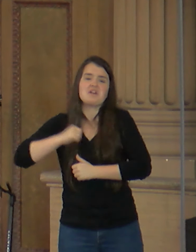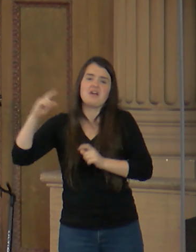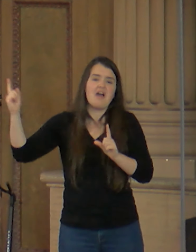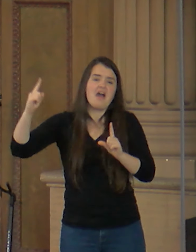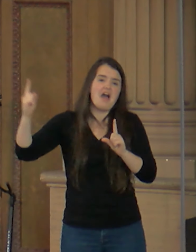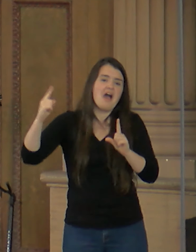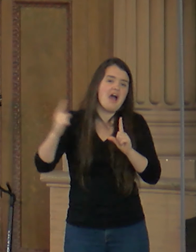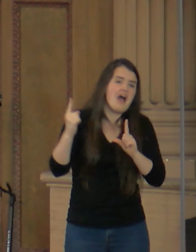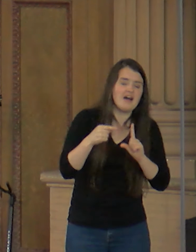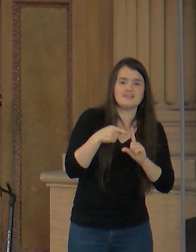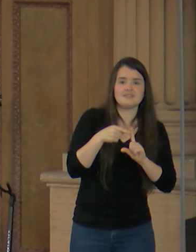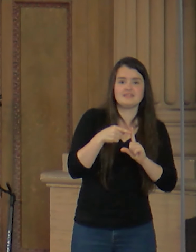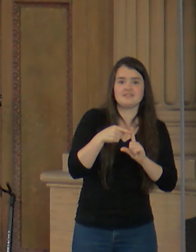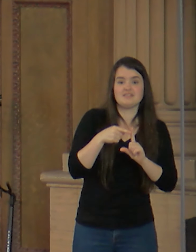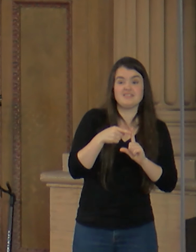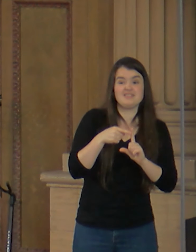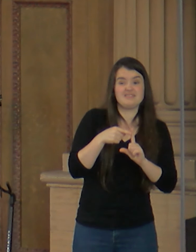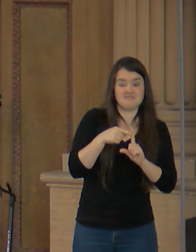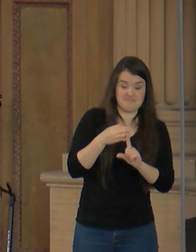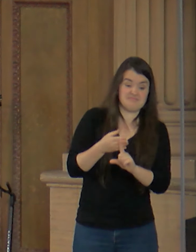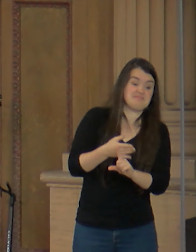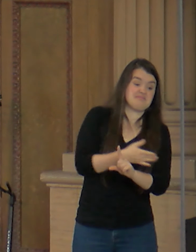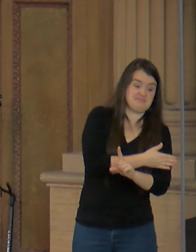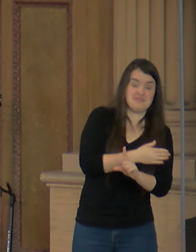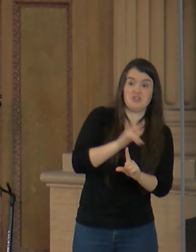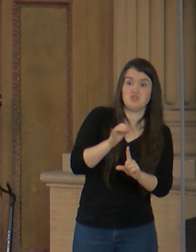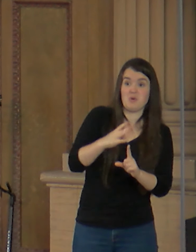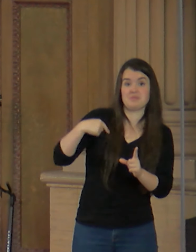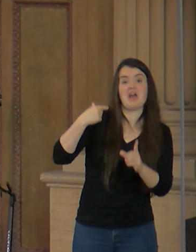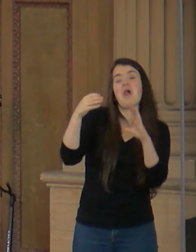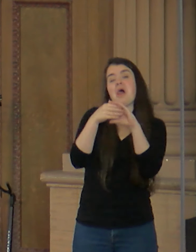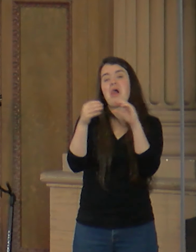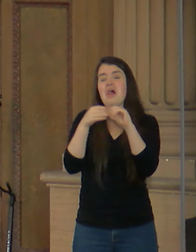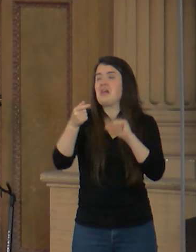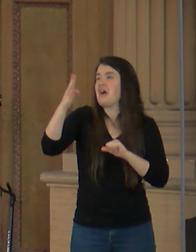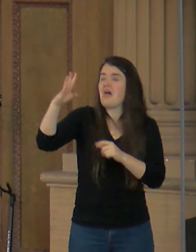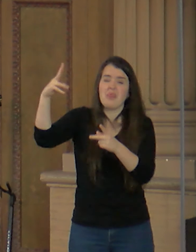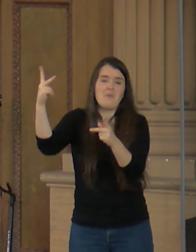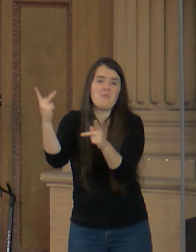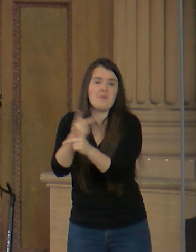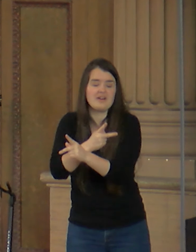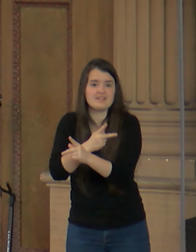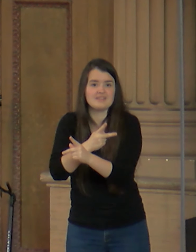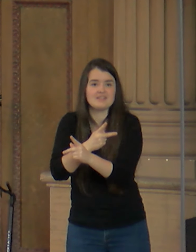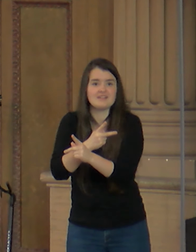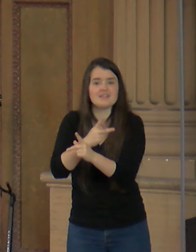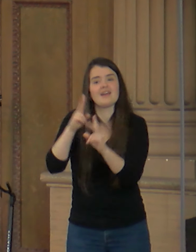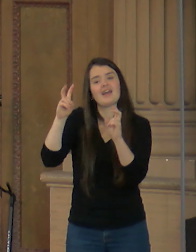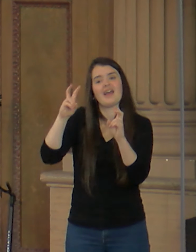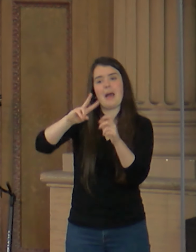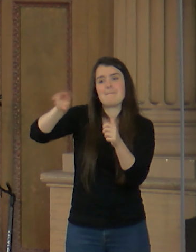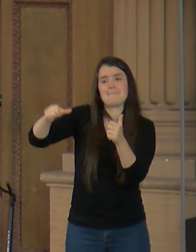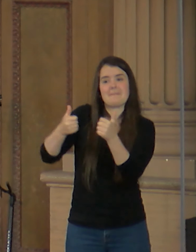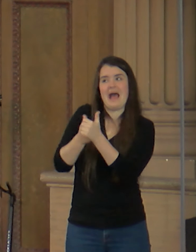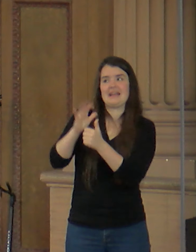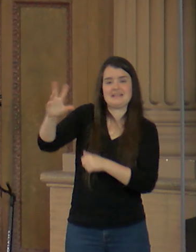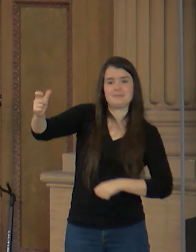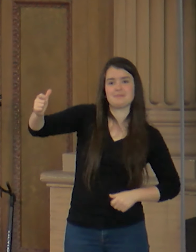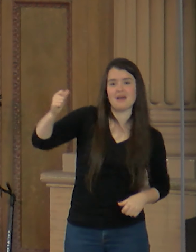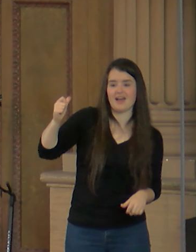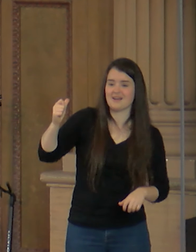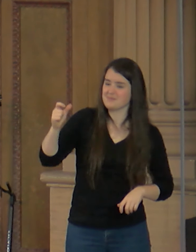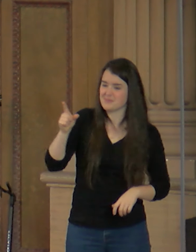So Job's been talking some serious smack about God behind his back here. But it's never behind his back. It's never